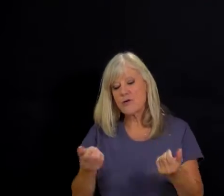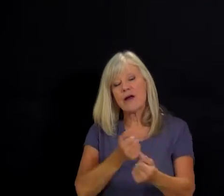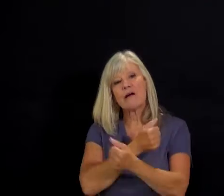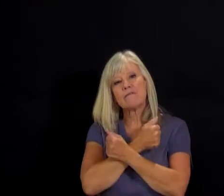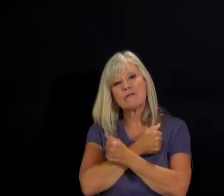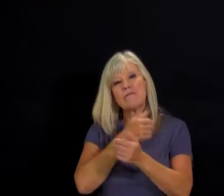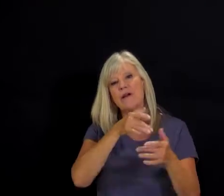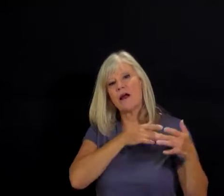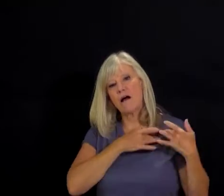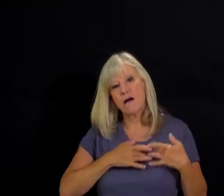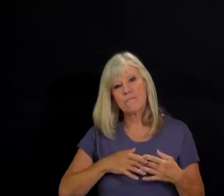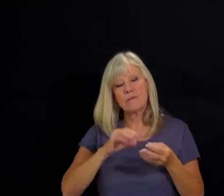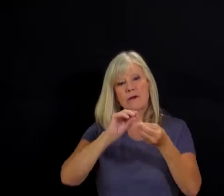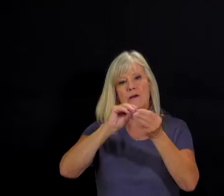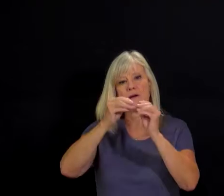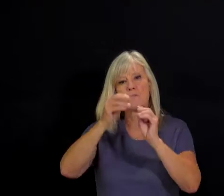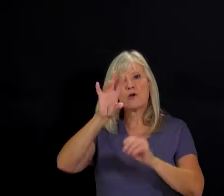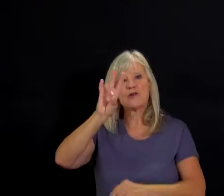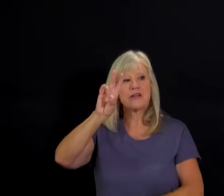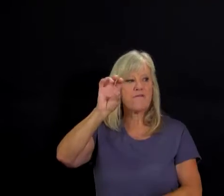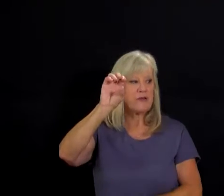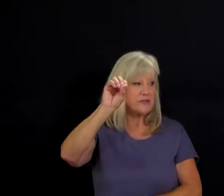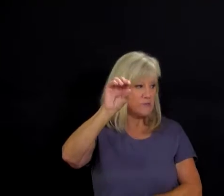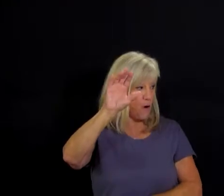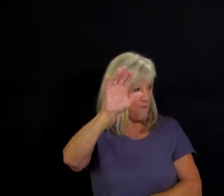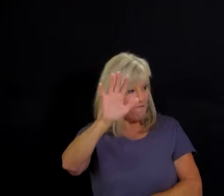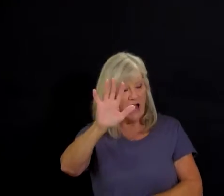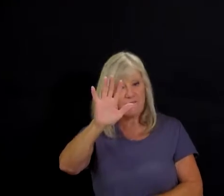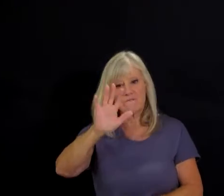number 705.